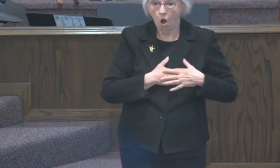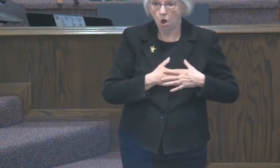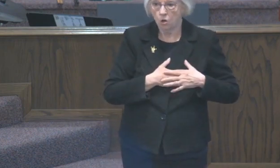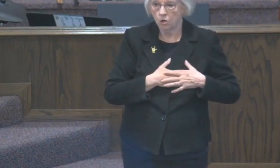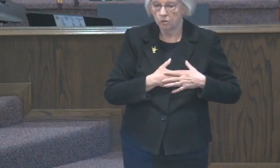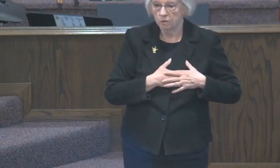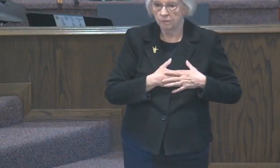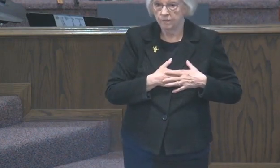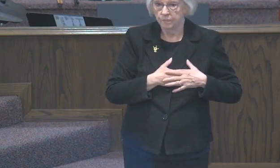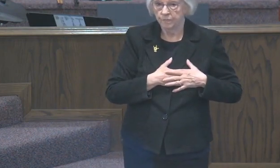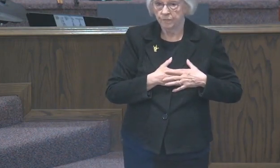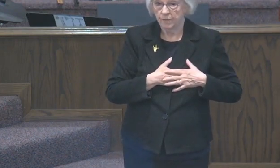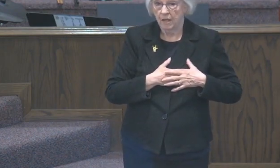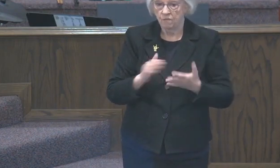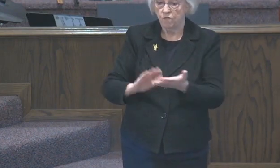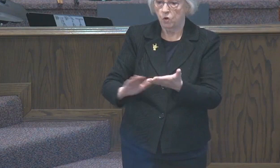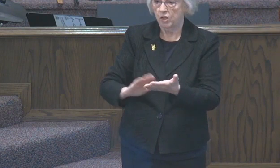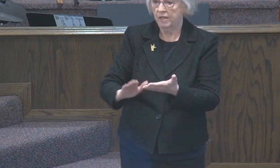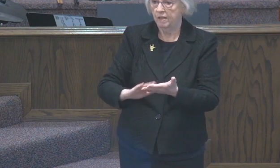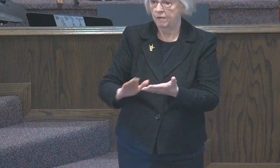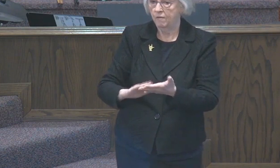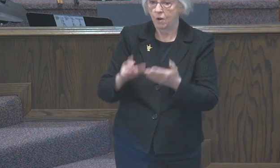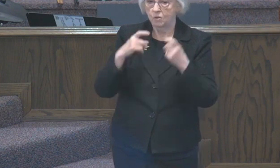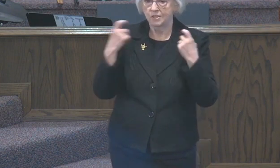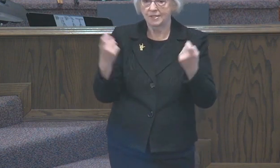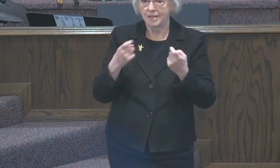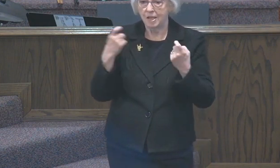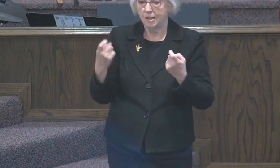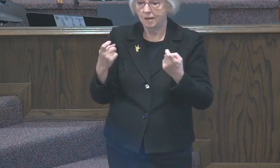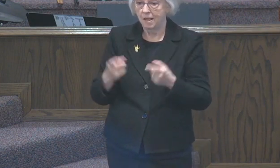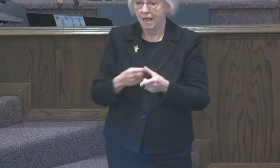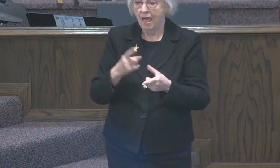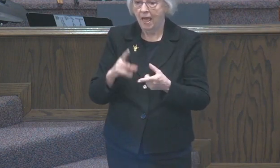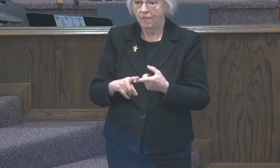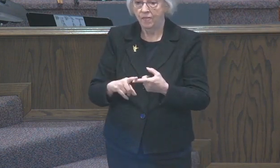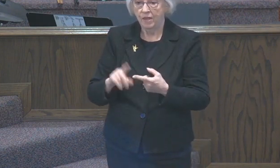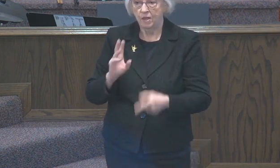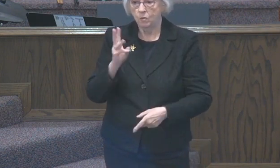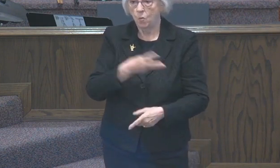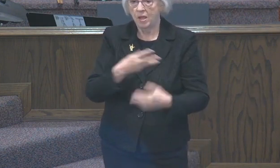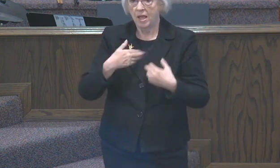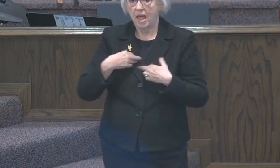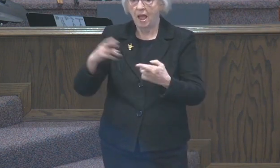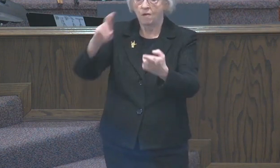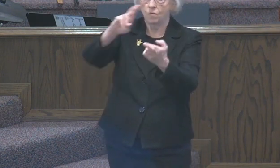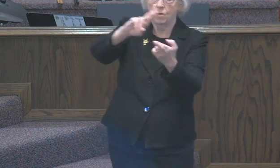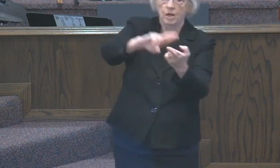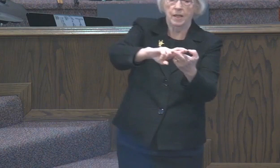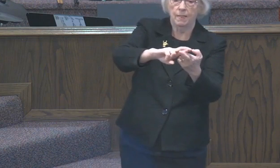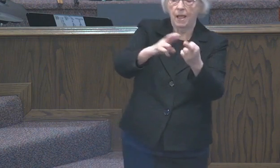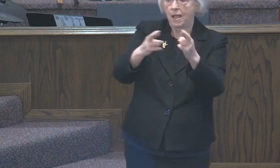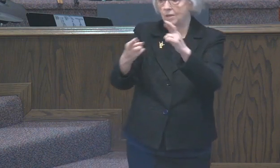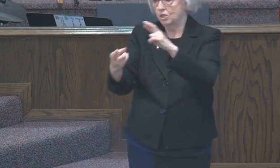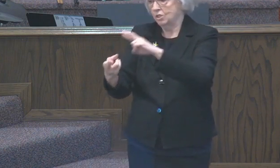living in obedience. Whatever we ask, we receive from him because we keep his commandments and do those things